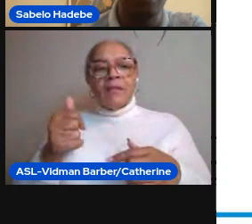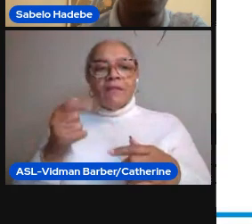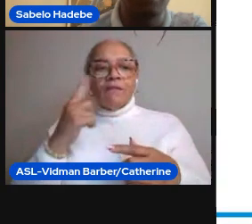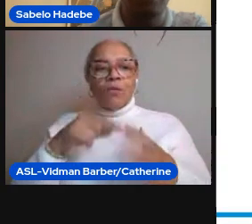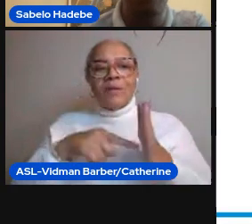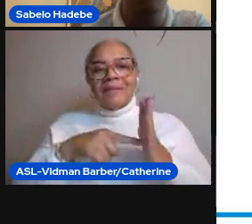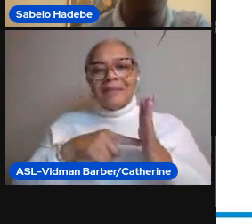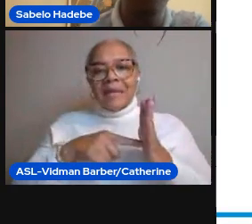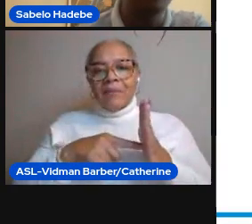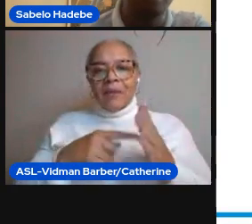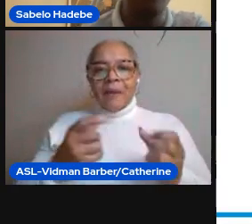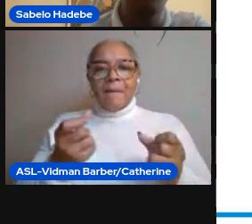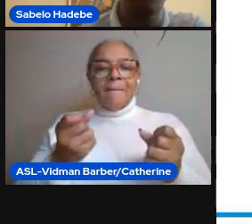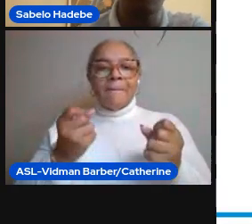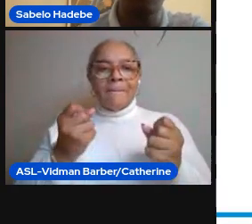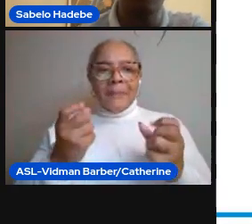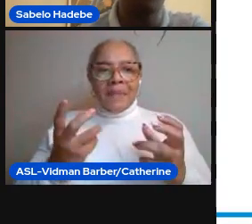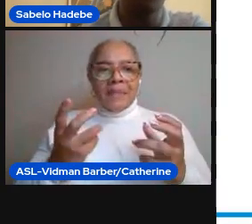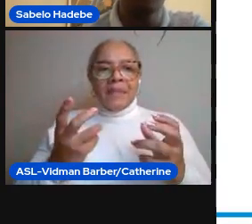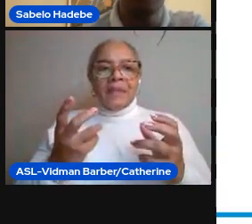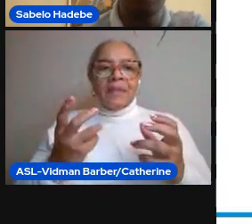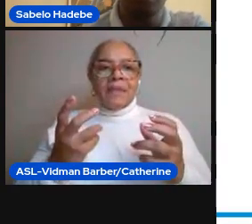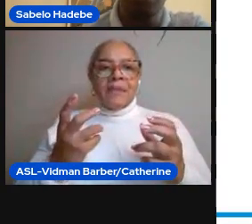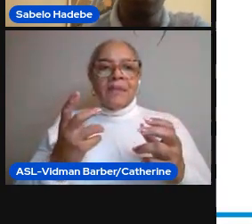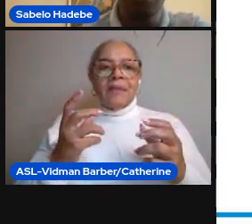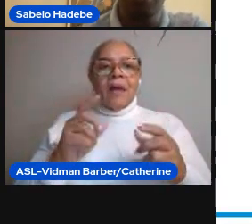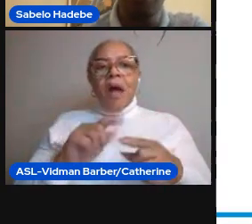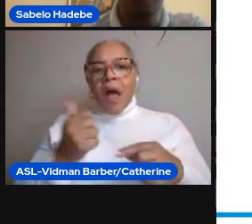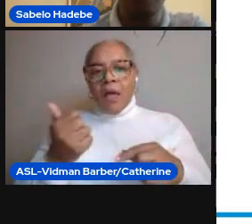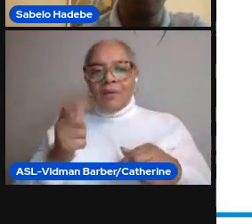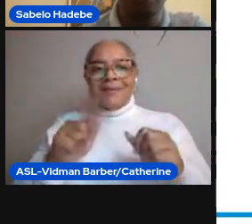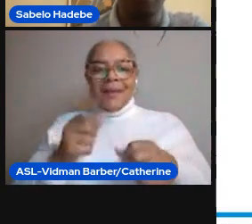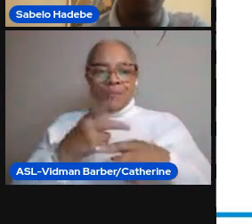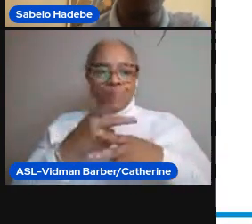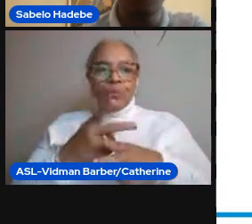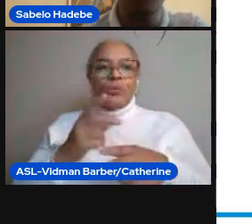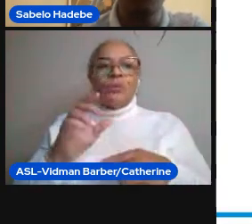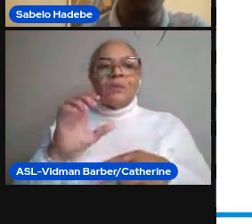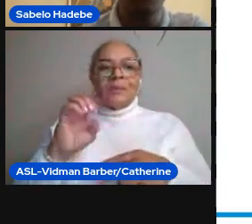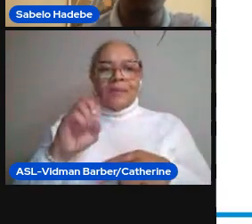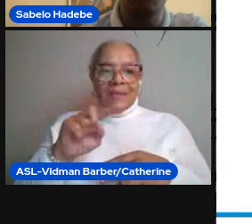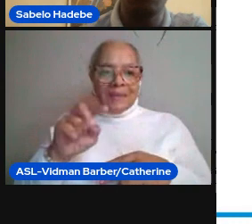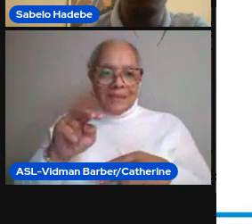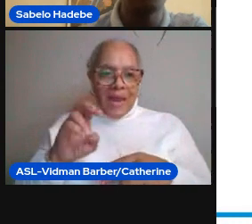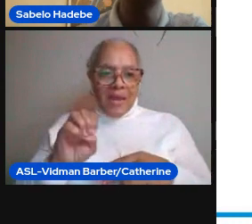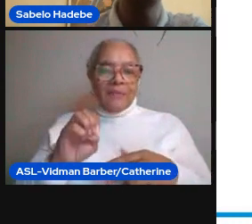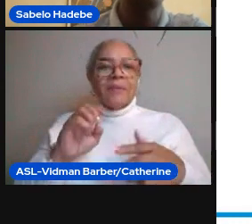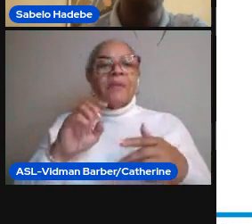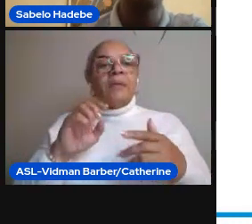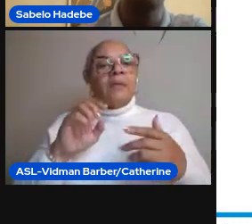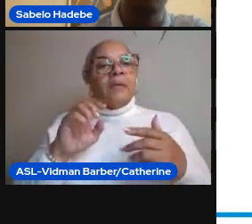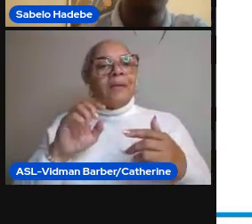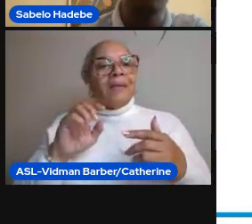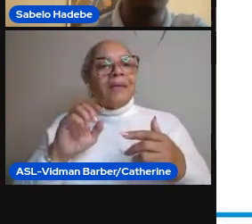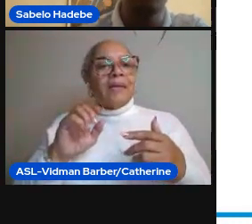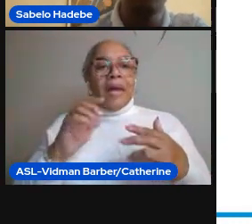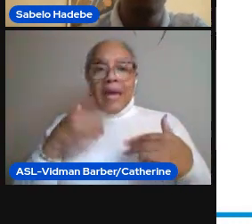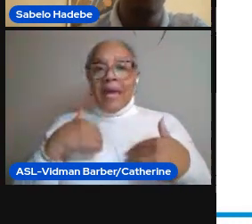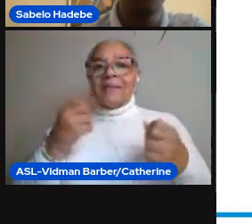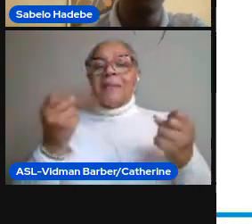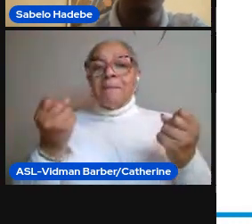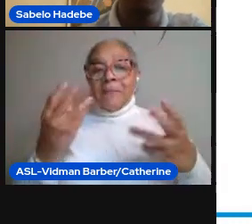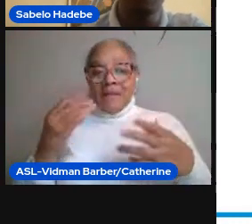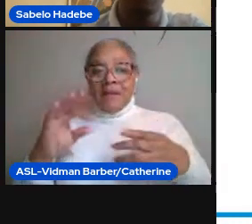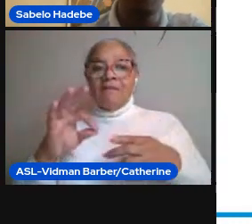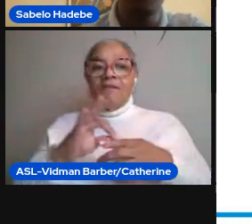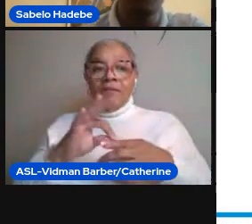many others, they can produce the enzyme. As I mentioned, that the enzyme it has many functions.